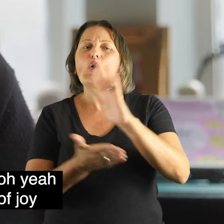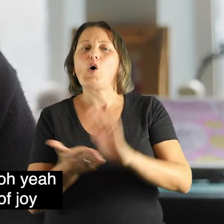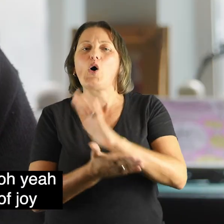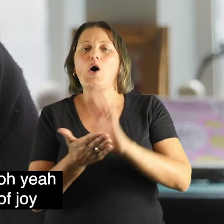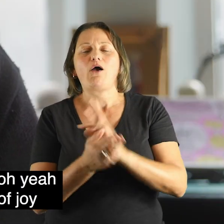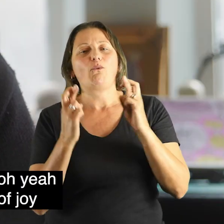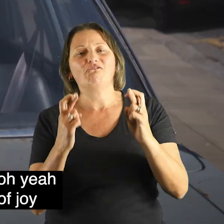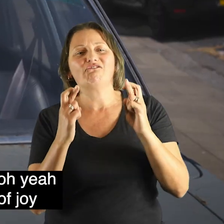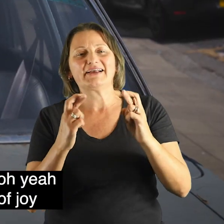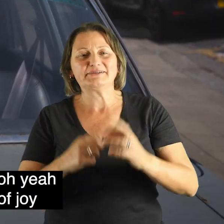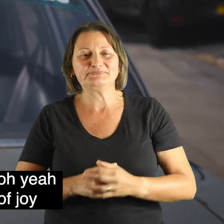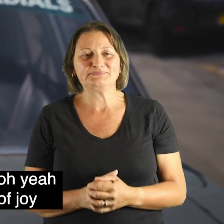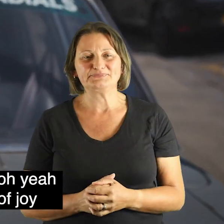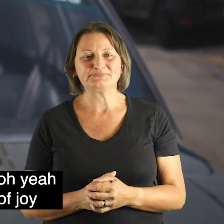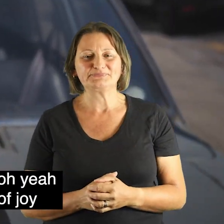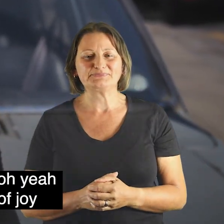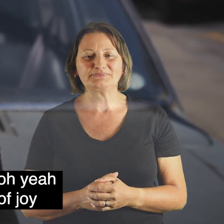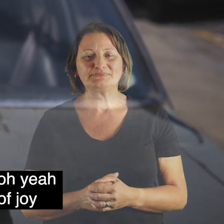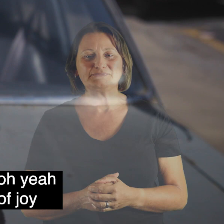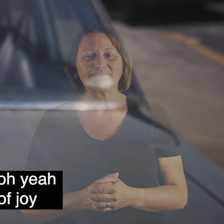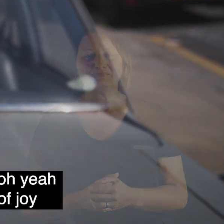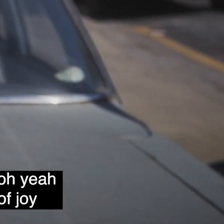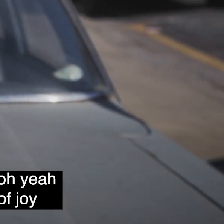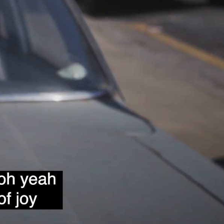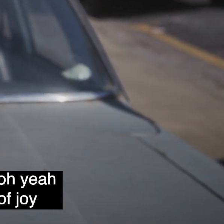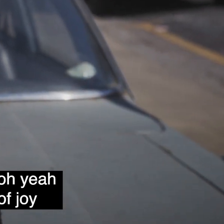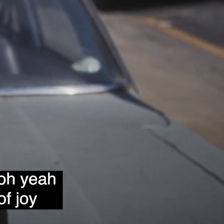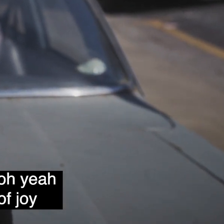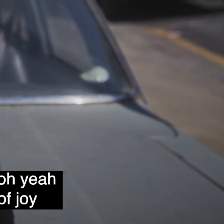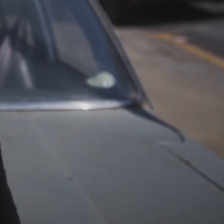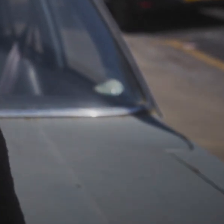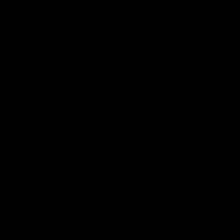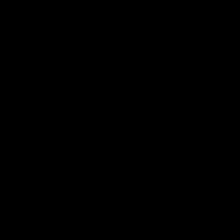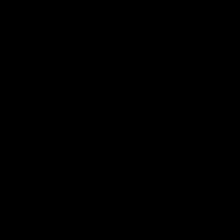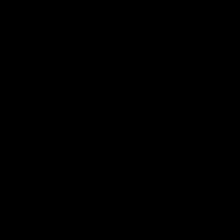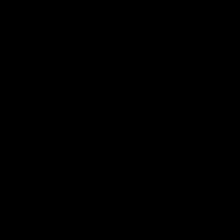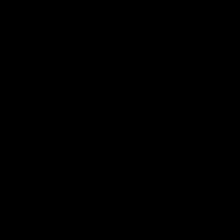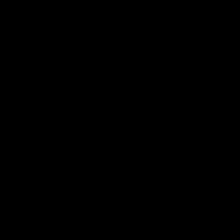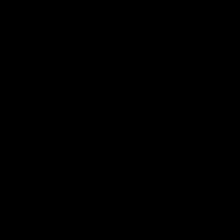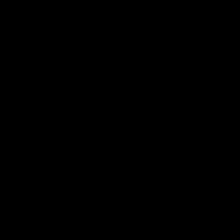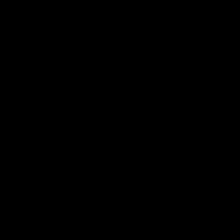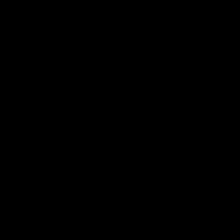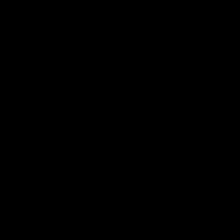who's ever been a raver to go, oh yeah, I remember that and it's a, to bring a bit of joy Hi!